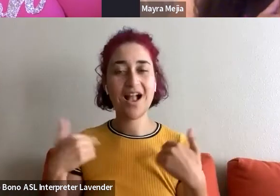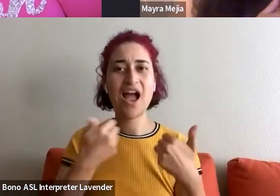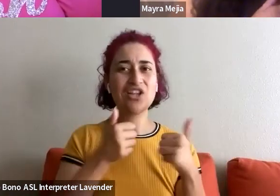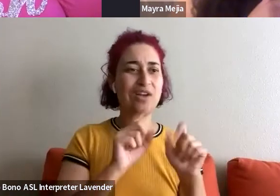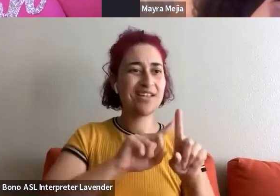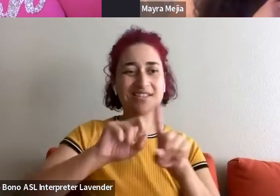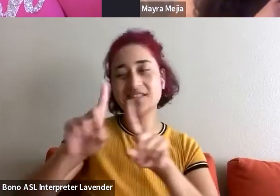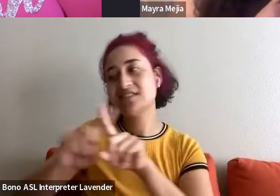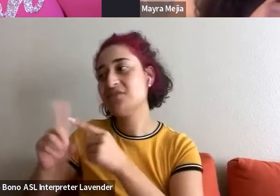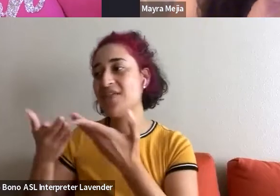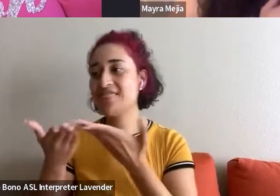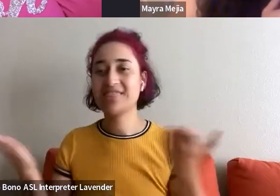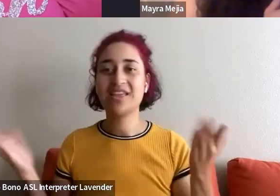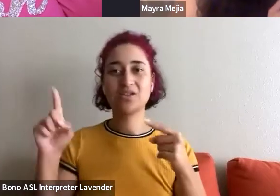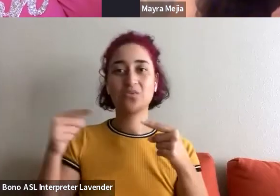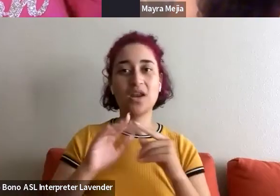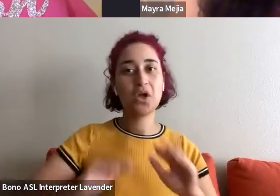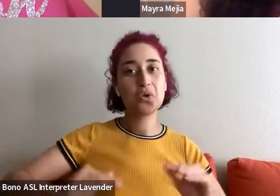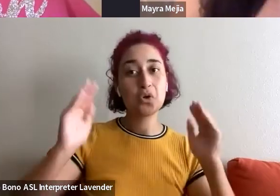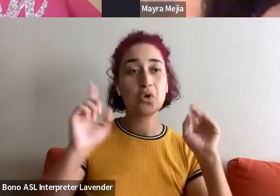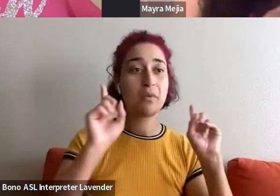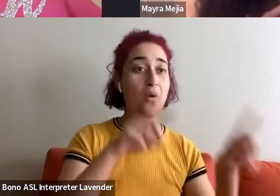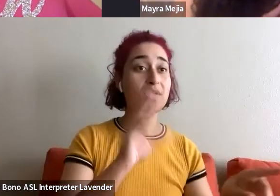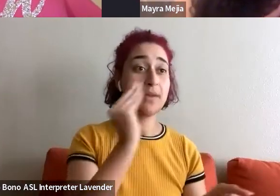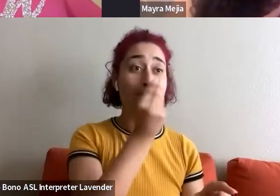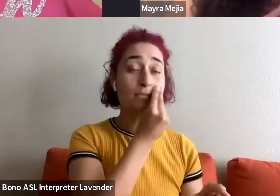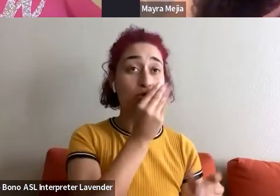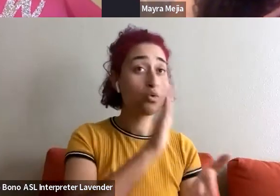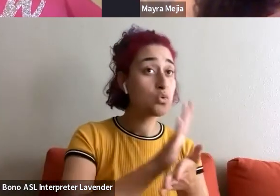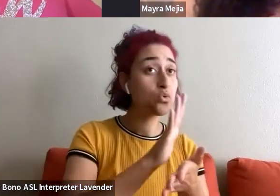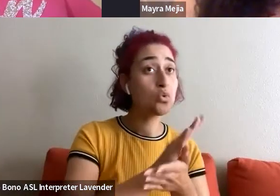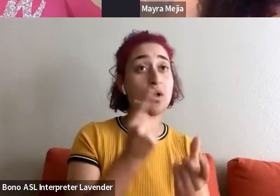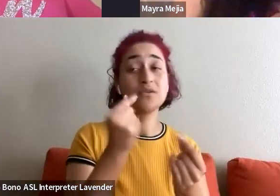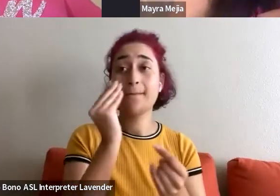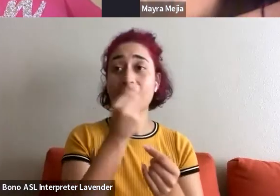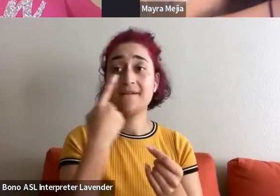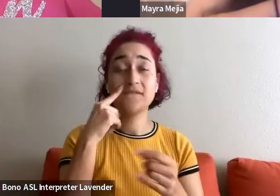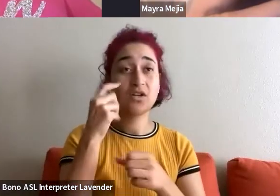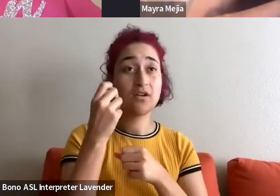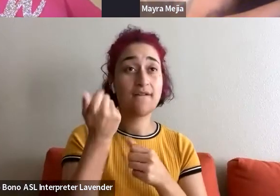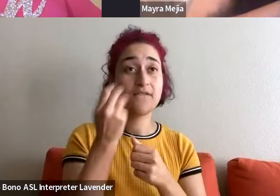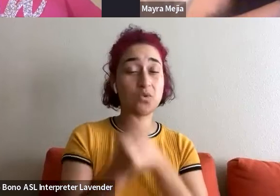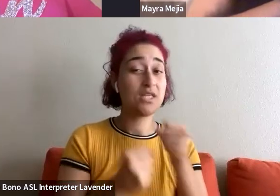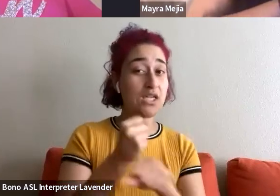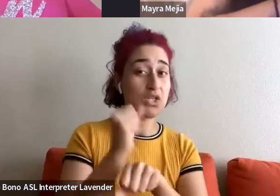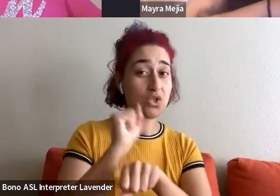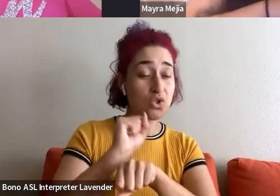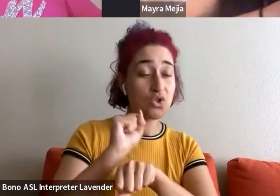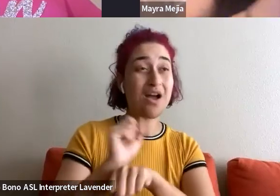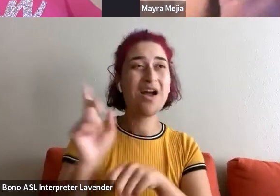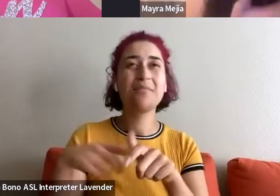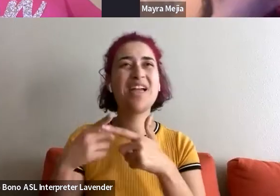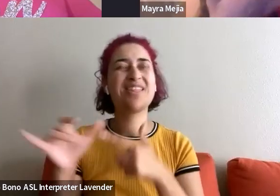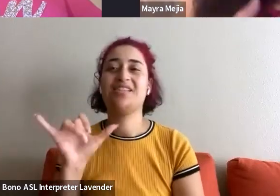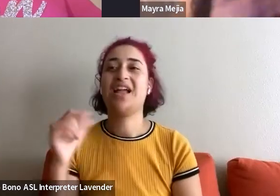up. I went to cosmetology school. I did makeup for a couple years. But then I